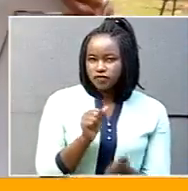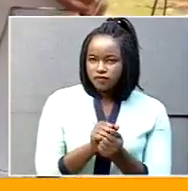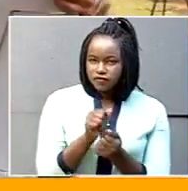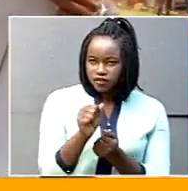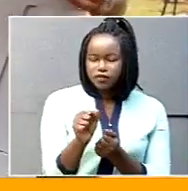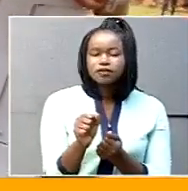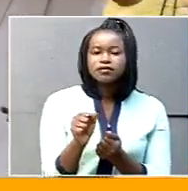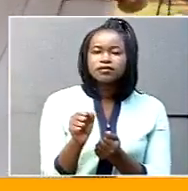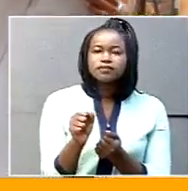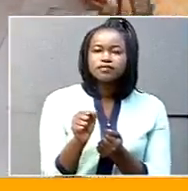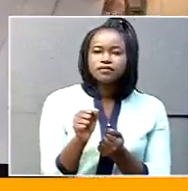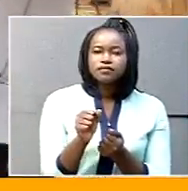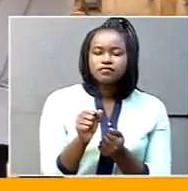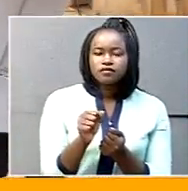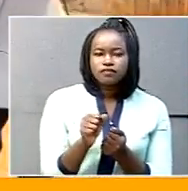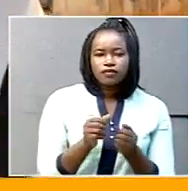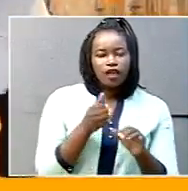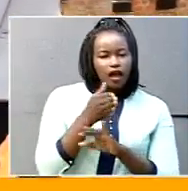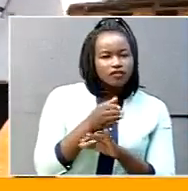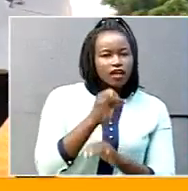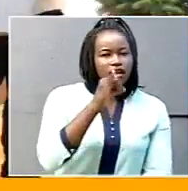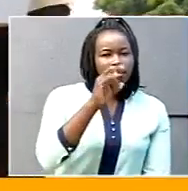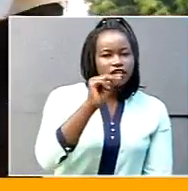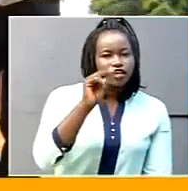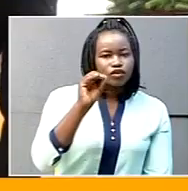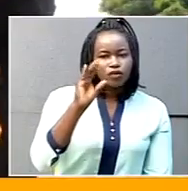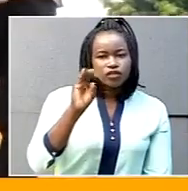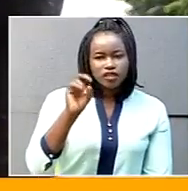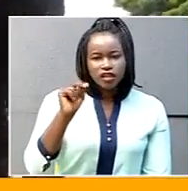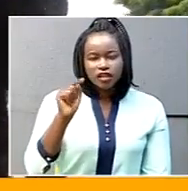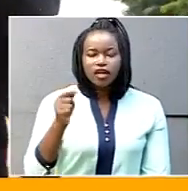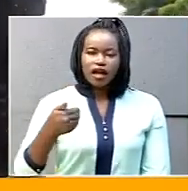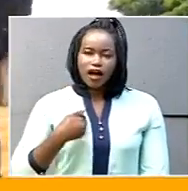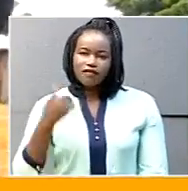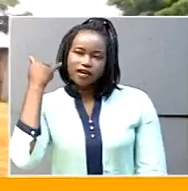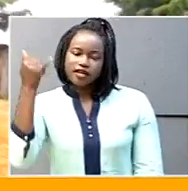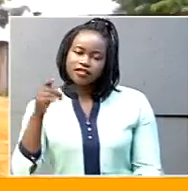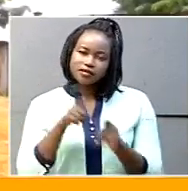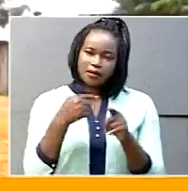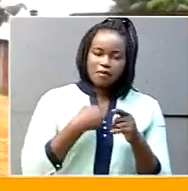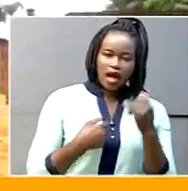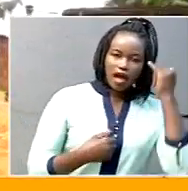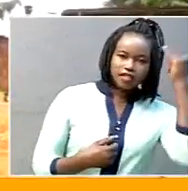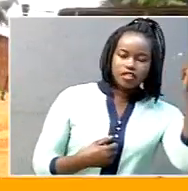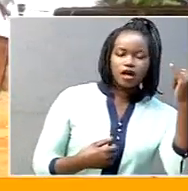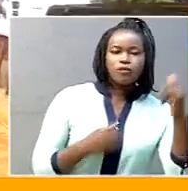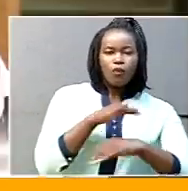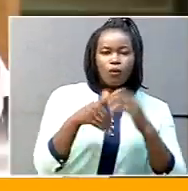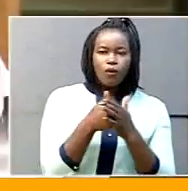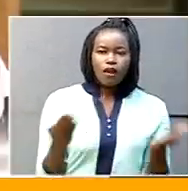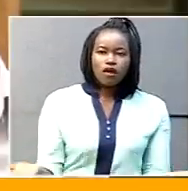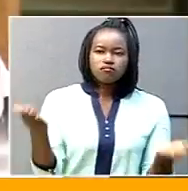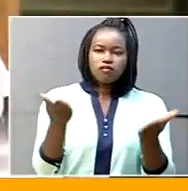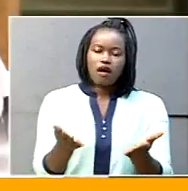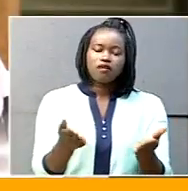2015. Innocent came with an idea. He came up with an idea. I was at home, so he brought the idea. And I loved it